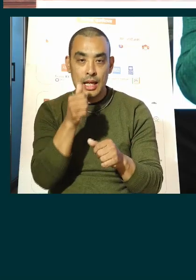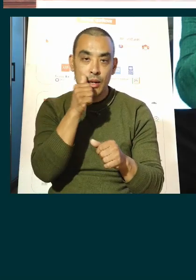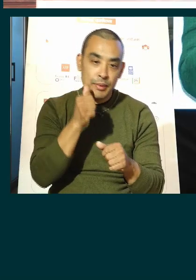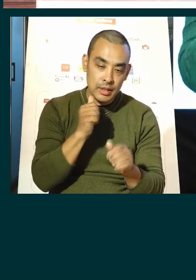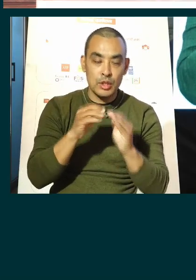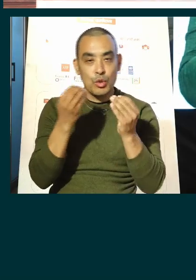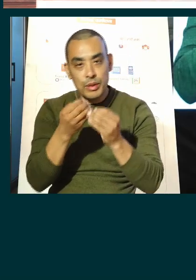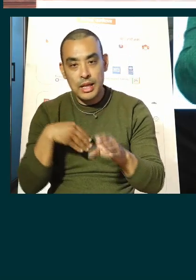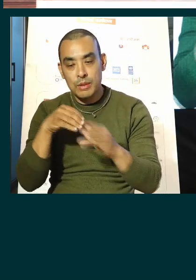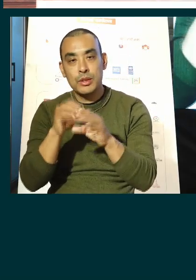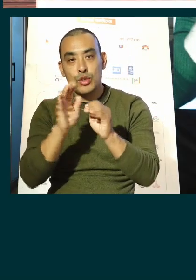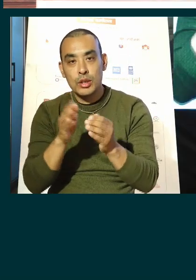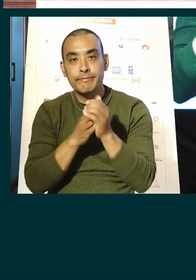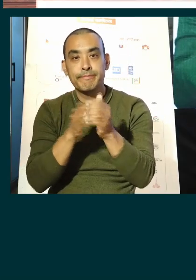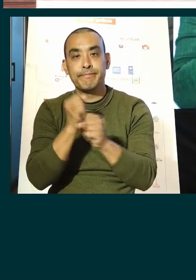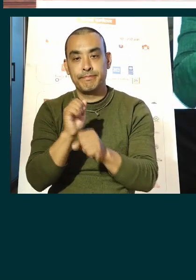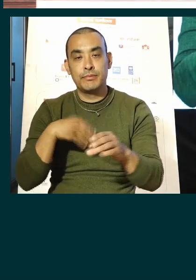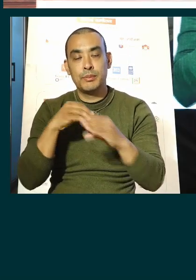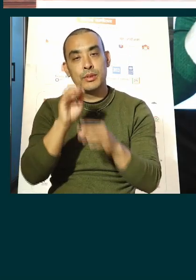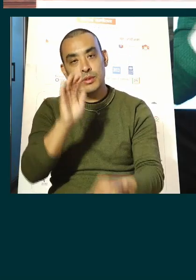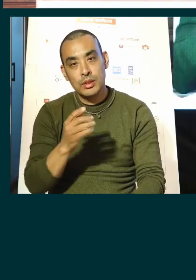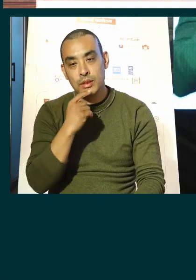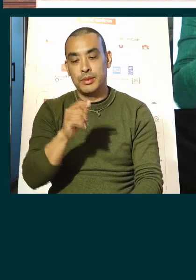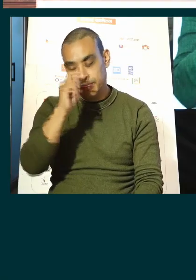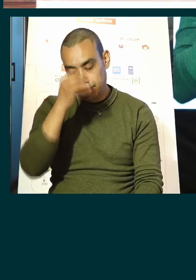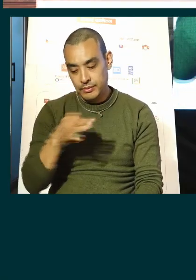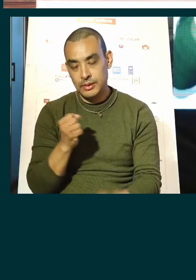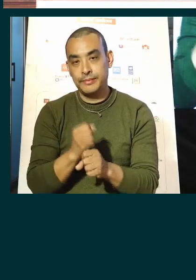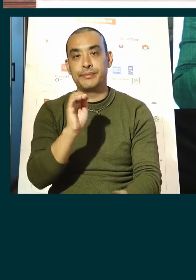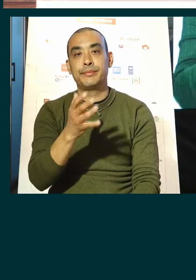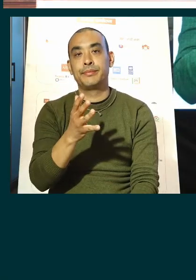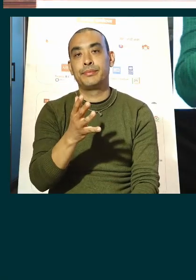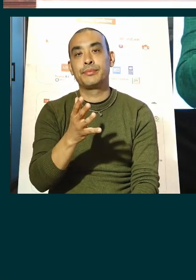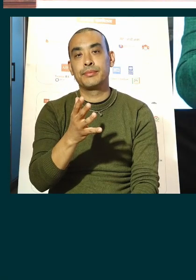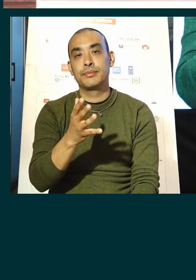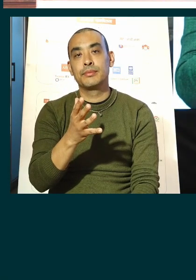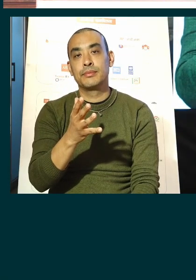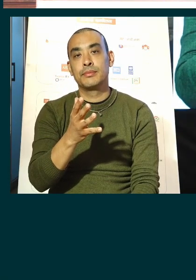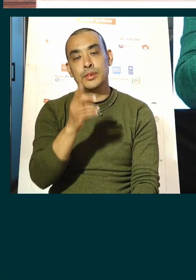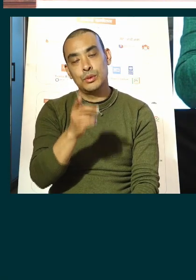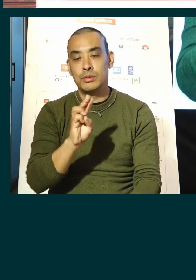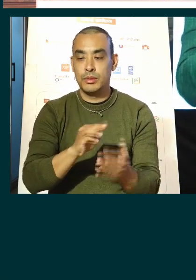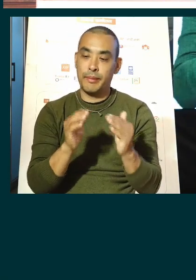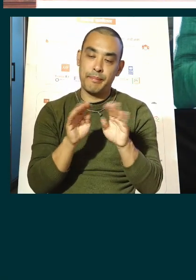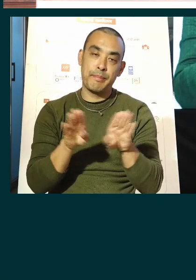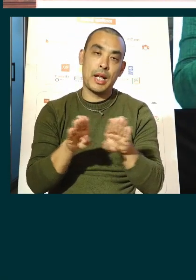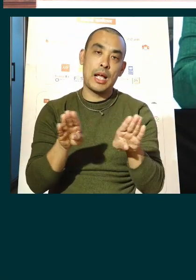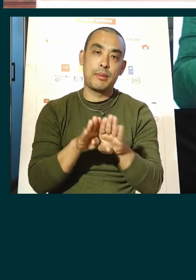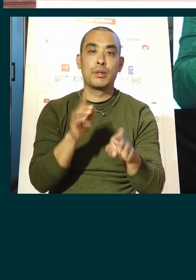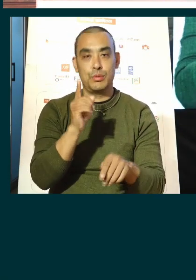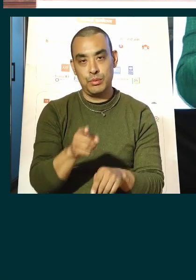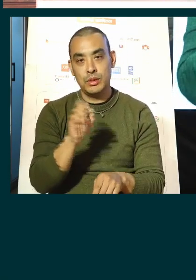community leaders, gatekeepers, and the decision maker in the whole process. Besides, it is equally important that we should